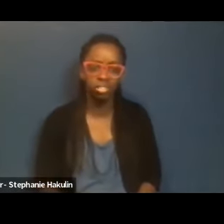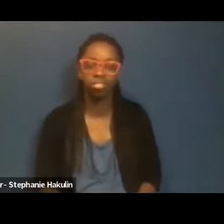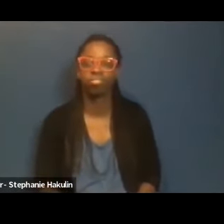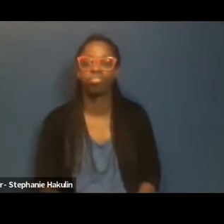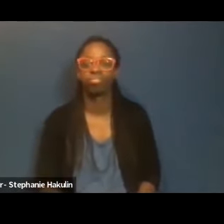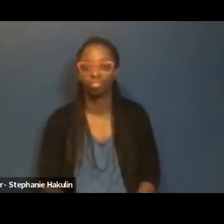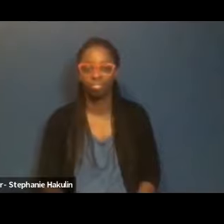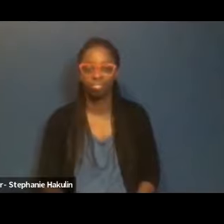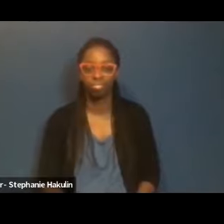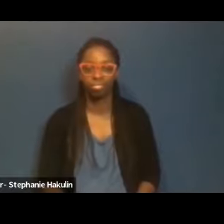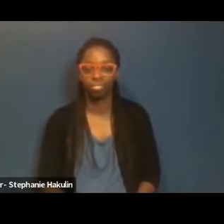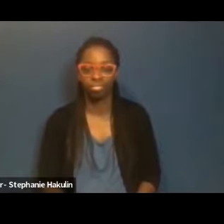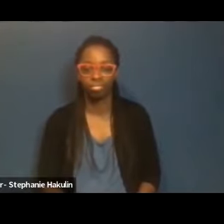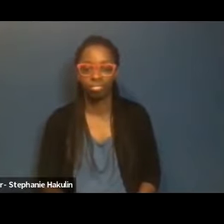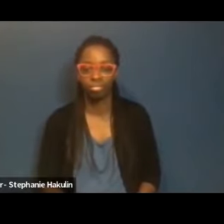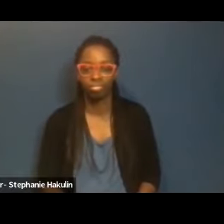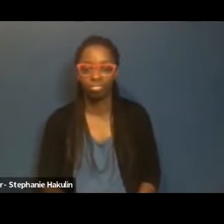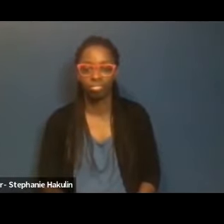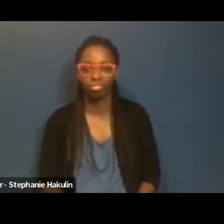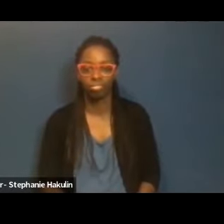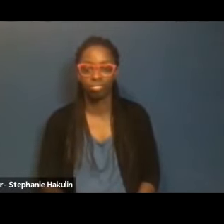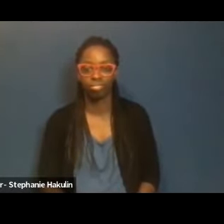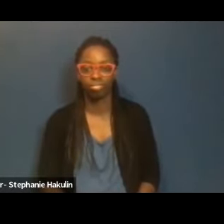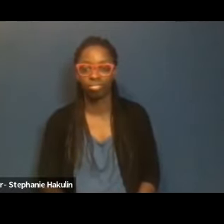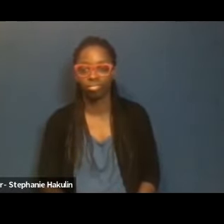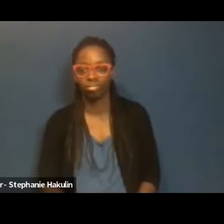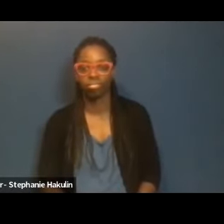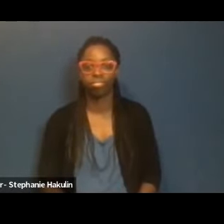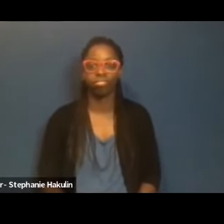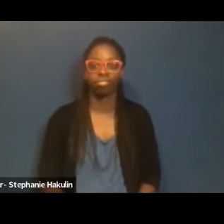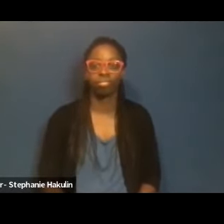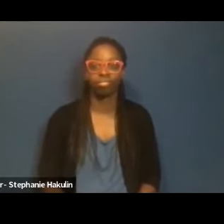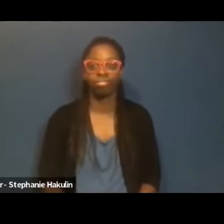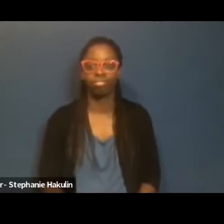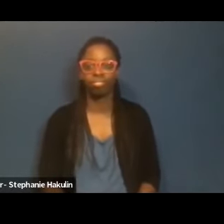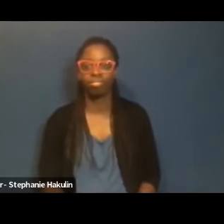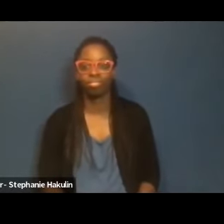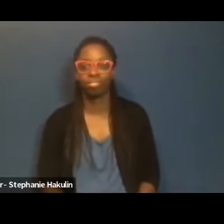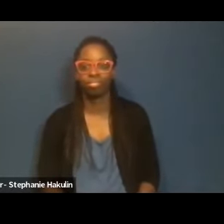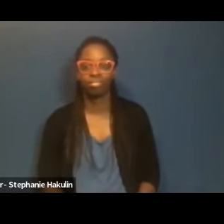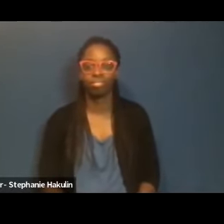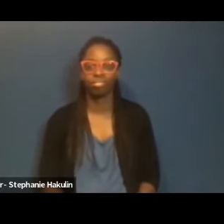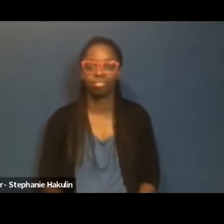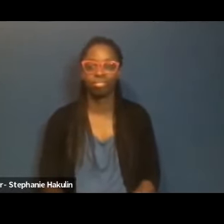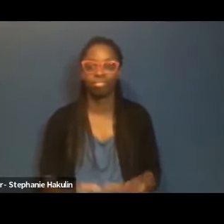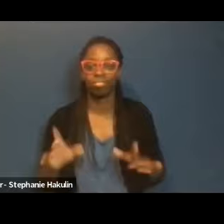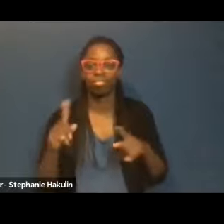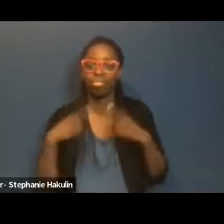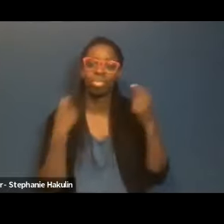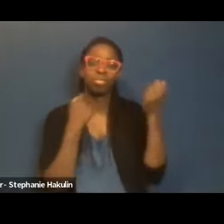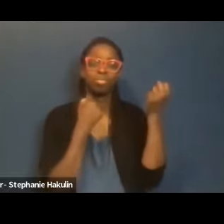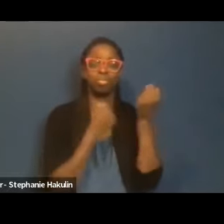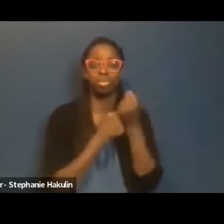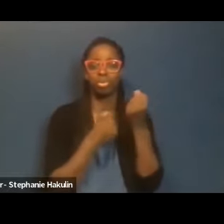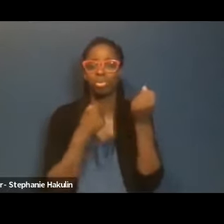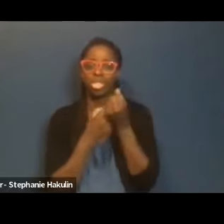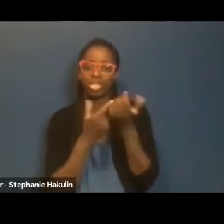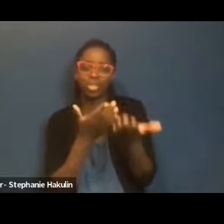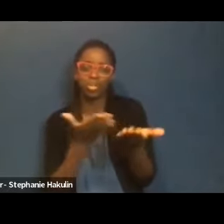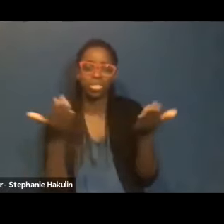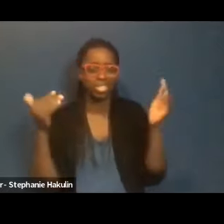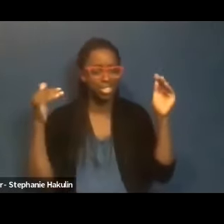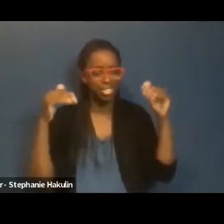down, can't be any harder than holding you up now. To come clean, I said, to